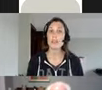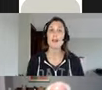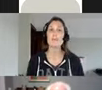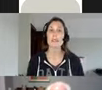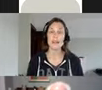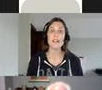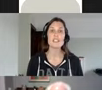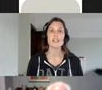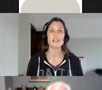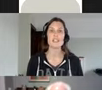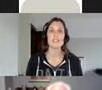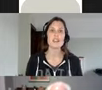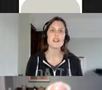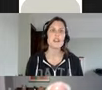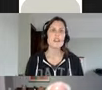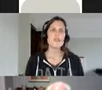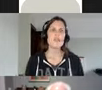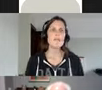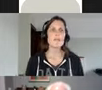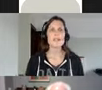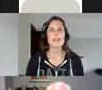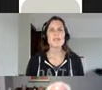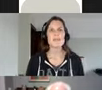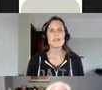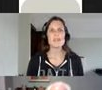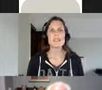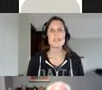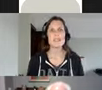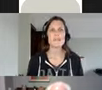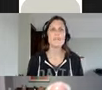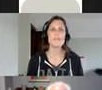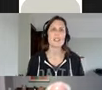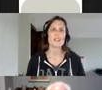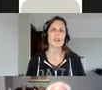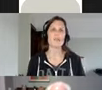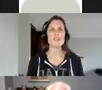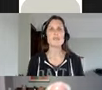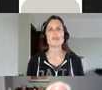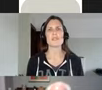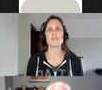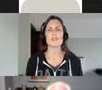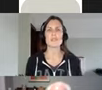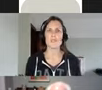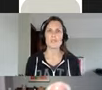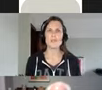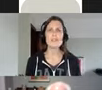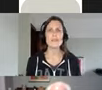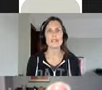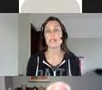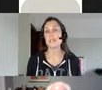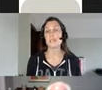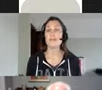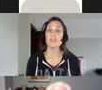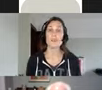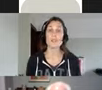problems that come up and the analytics challenges, it really boils down to me is this big picture that our visual systems are tuned to